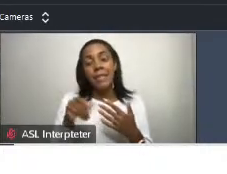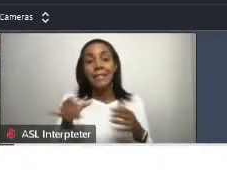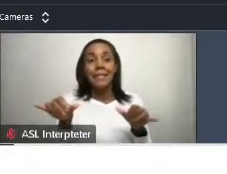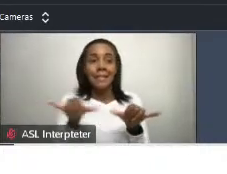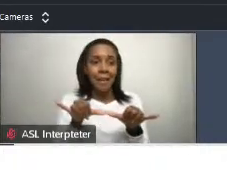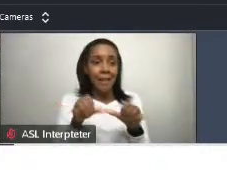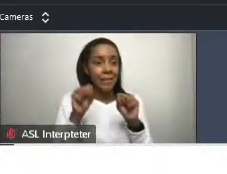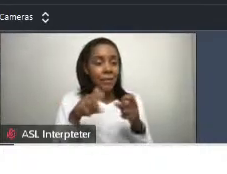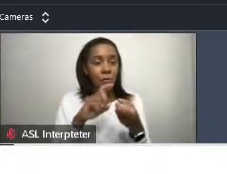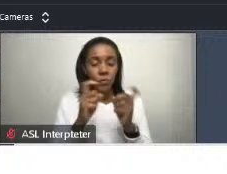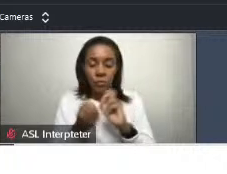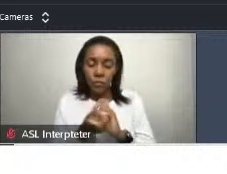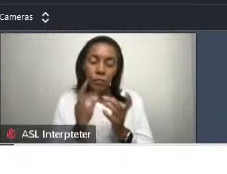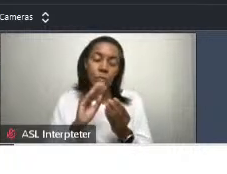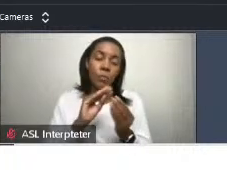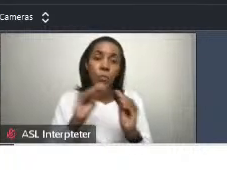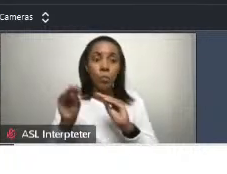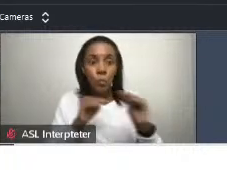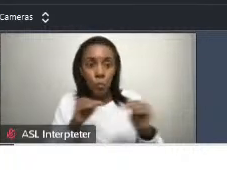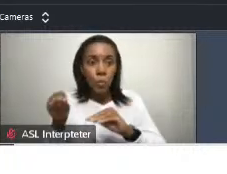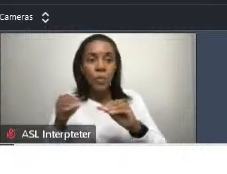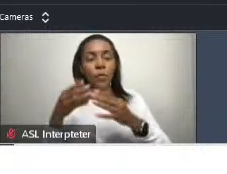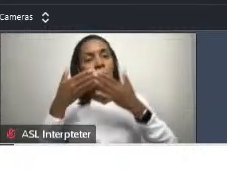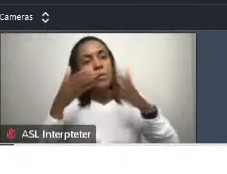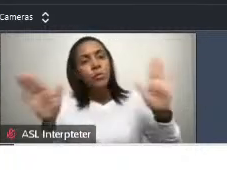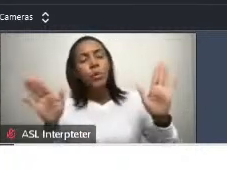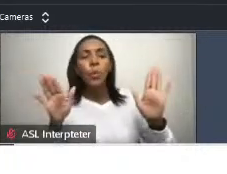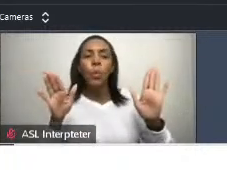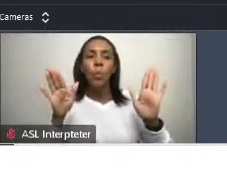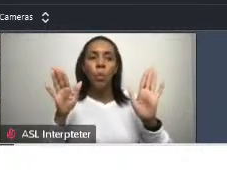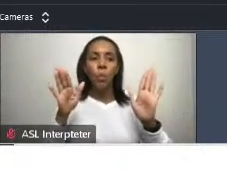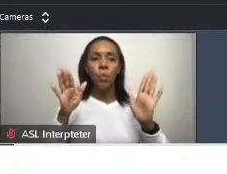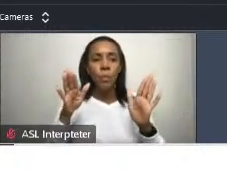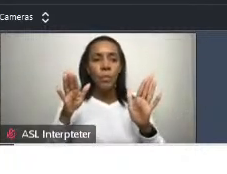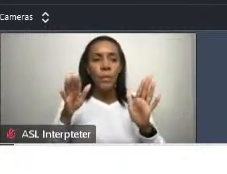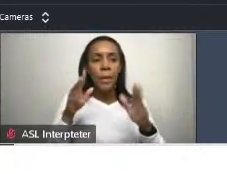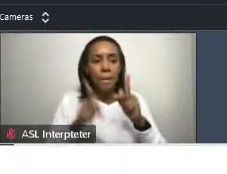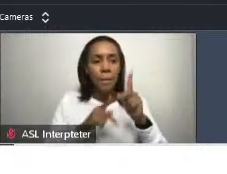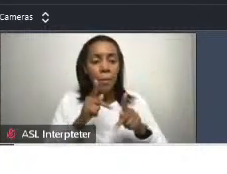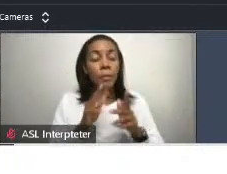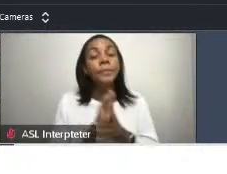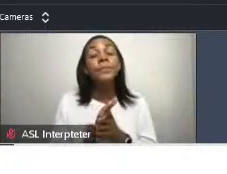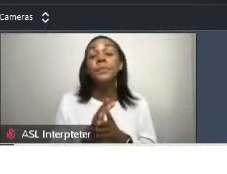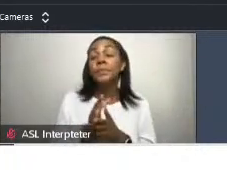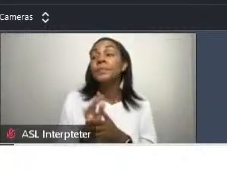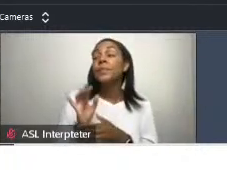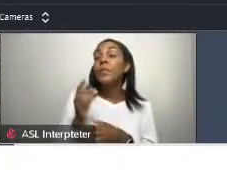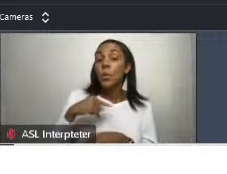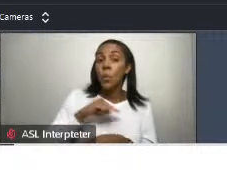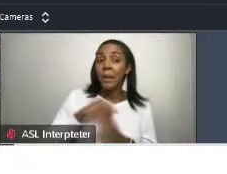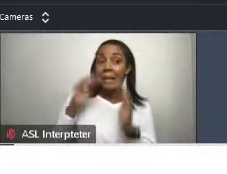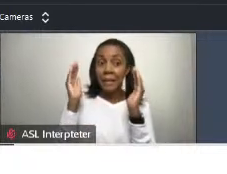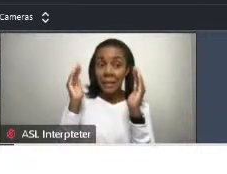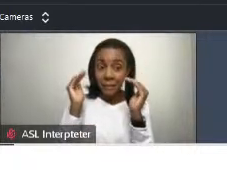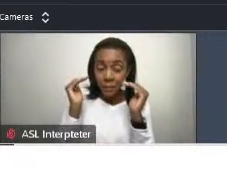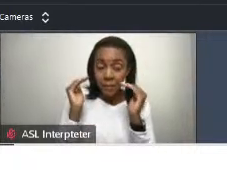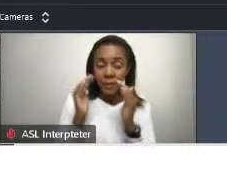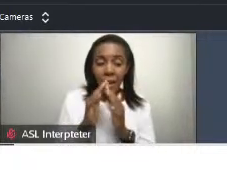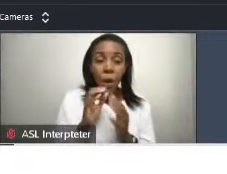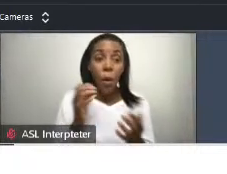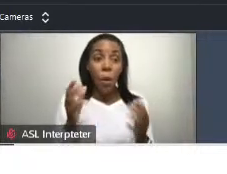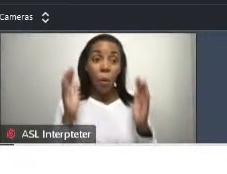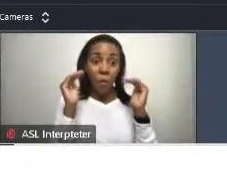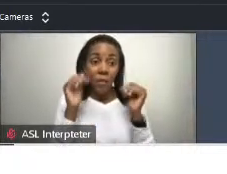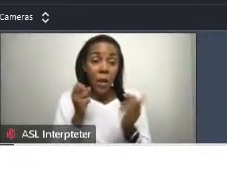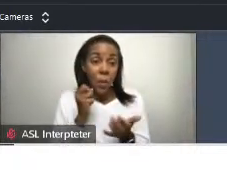can change and move. Yes, but just for the general public. So we're anticipating, we're hopeful that we'll get approval today